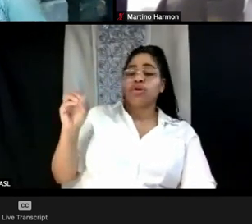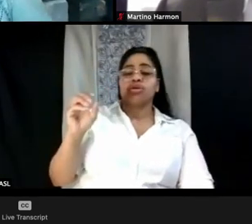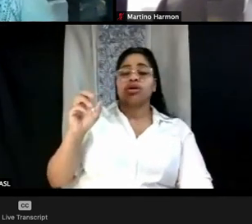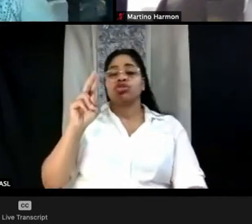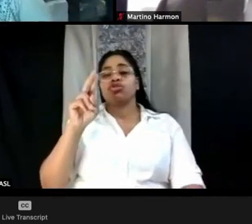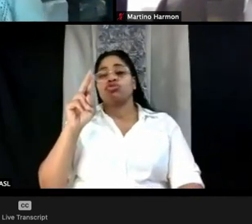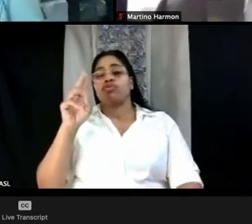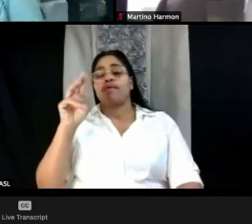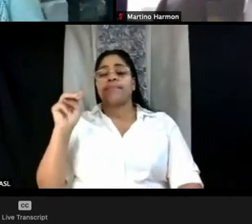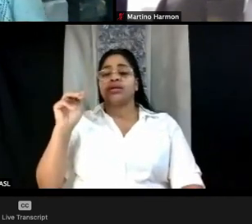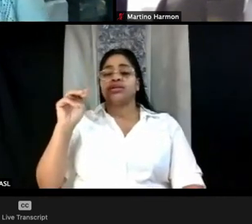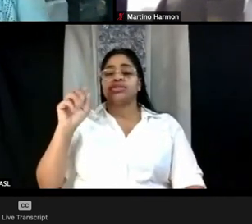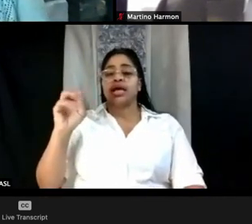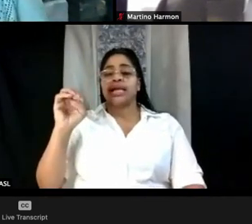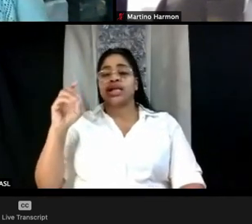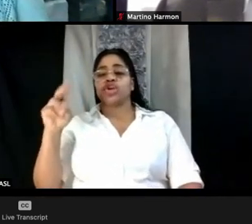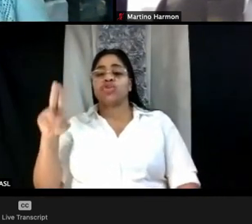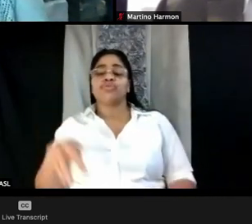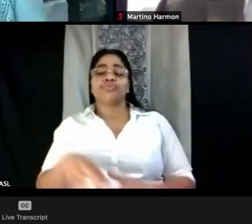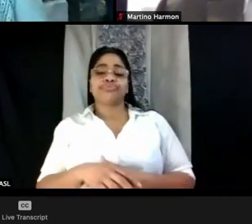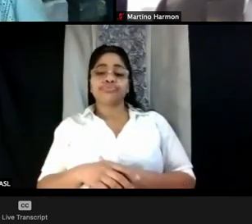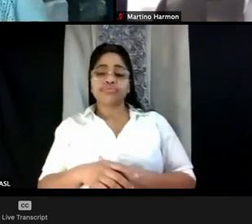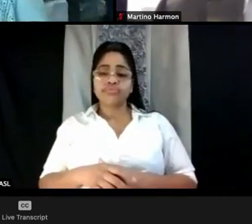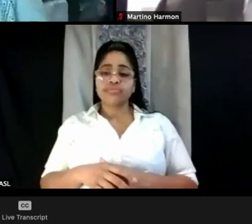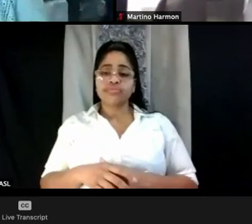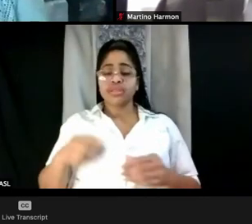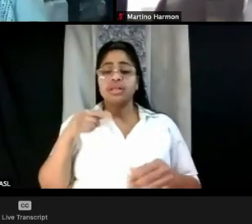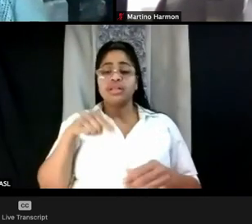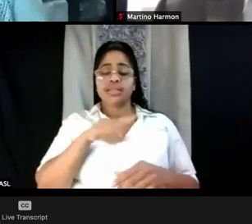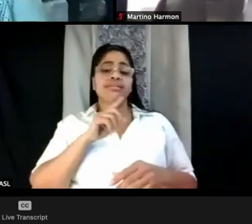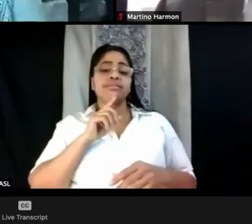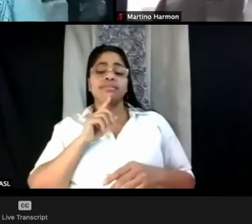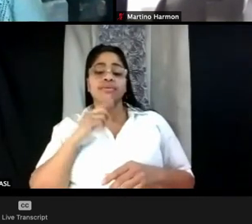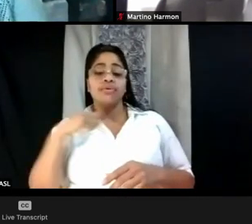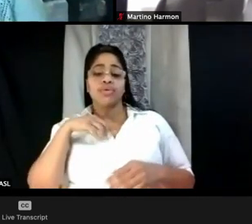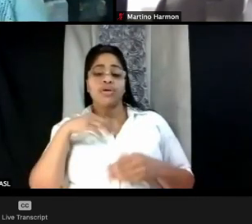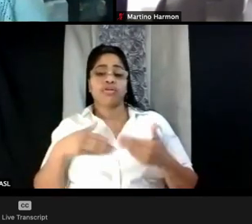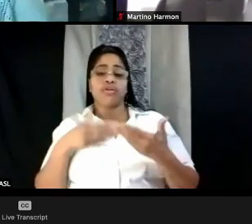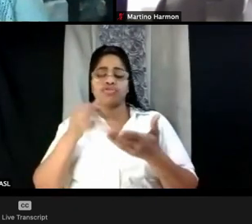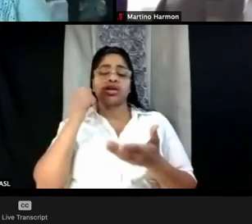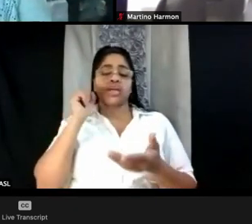fascco@umich.edu. To contact the Office of Counseling and Workplace Resilience, you can call